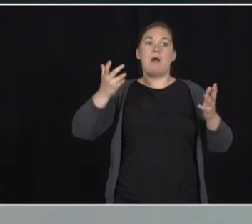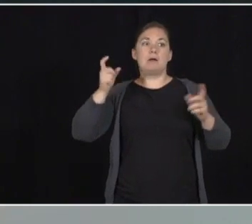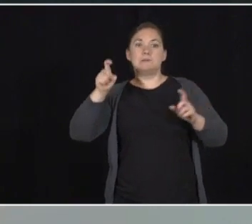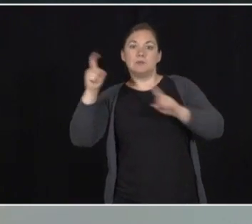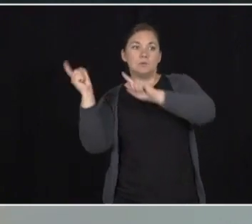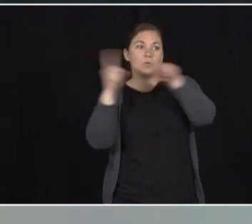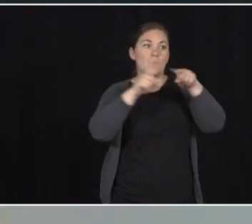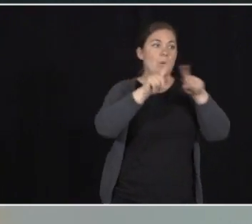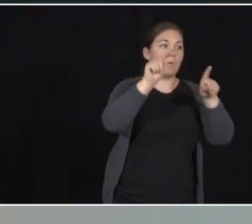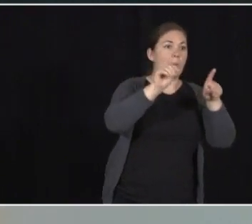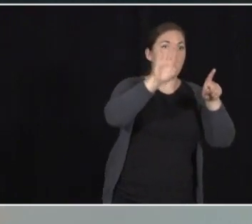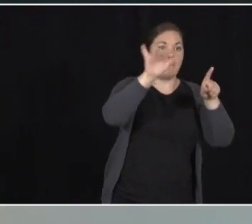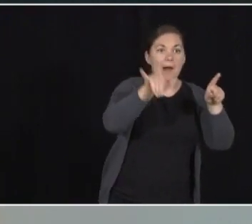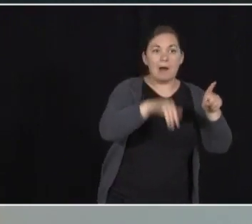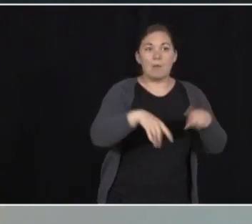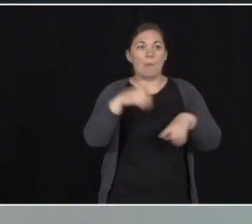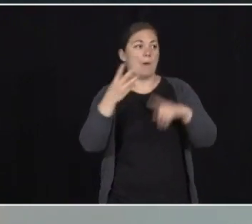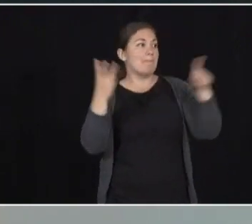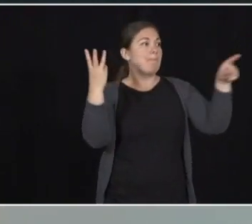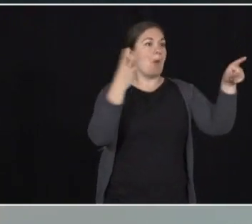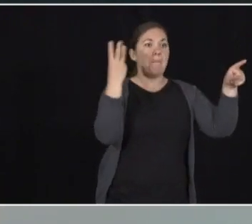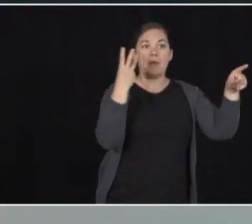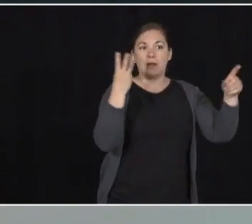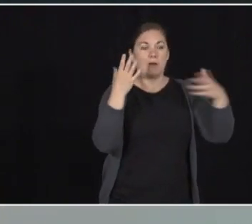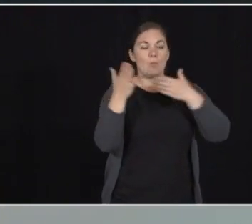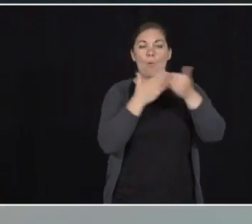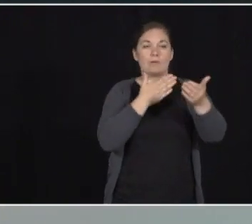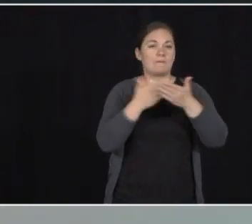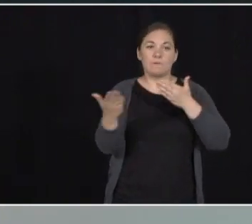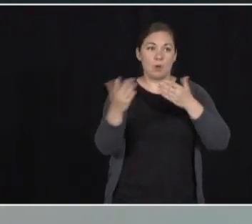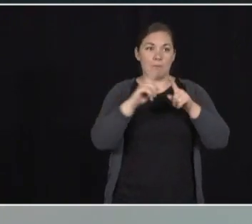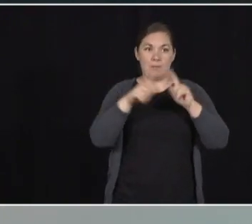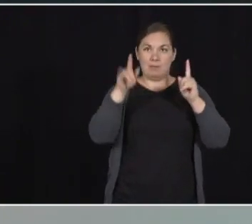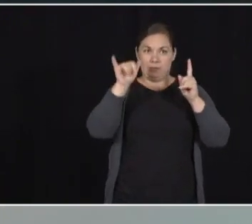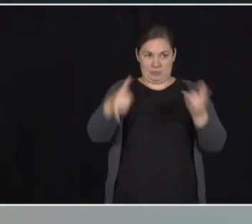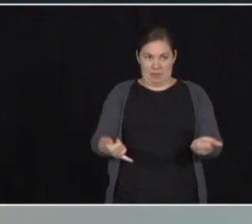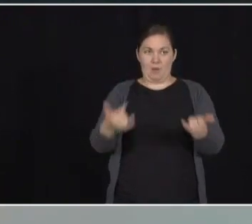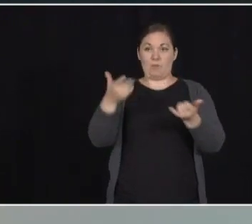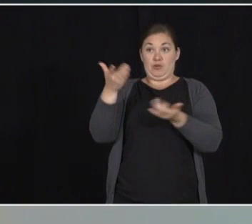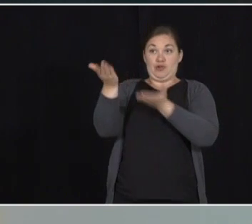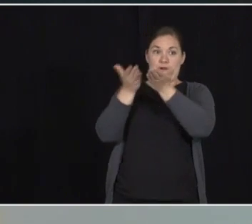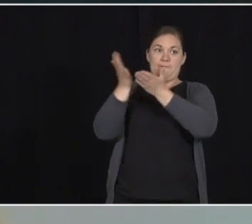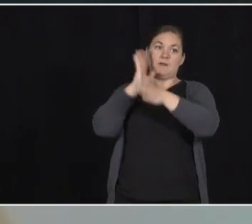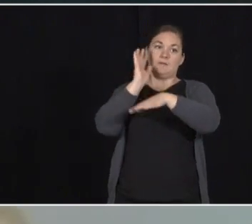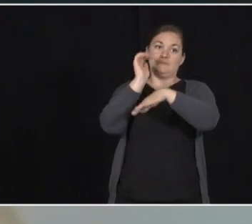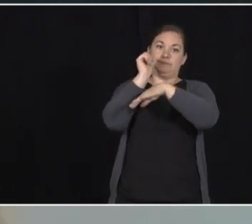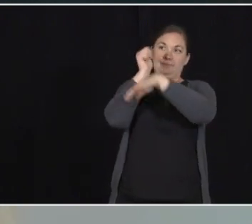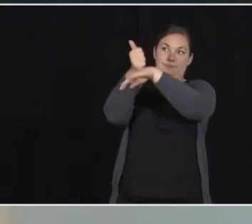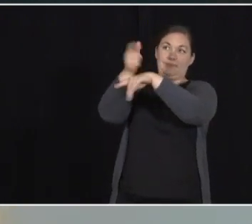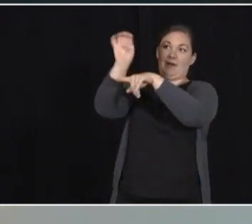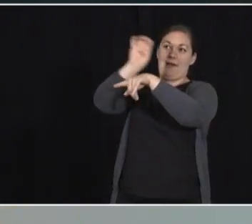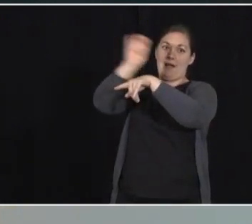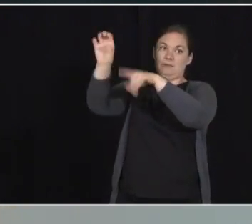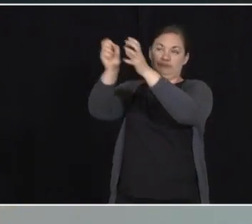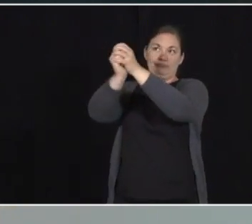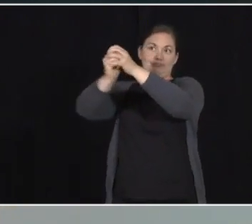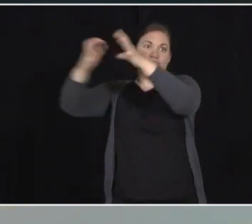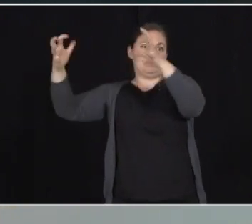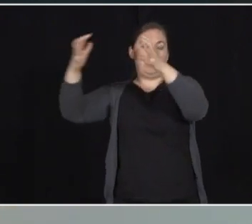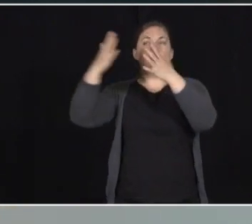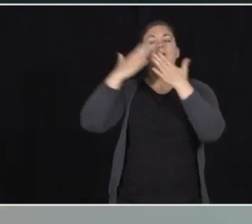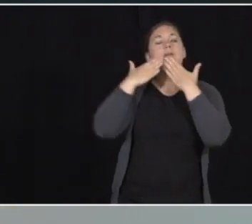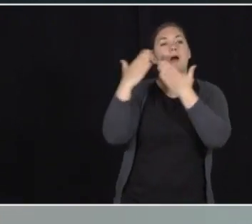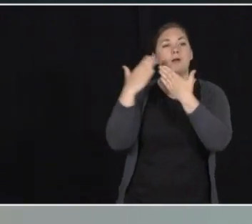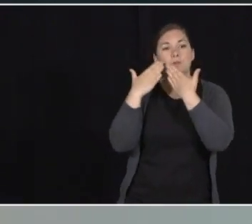or Winnipeg and all points in between. So we've now been able to expand that service. I appreciate Minister Mulroney, all of my caucus colleagues